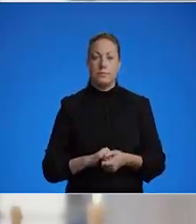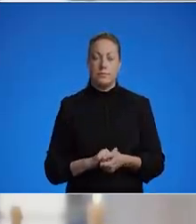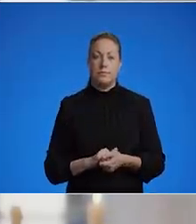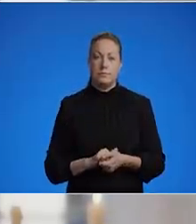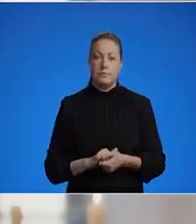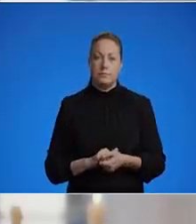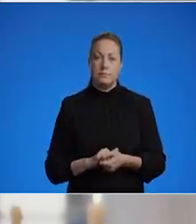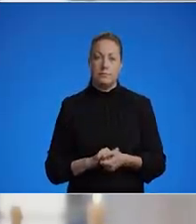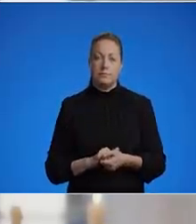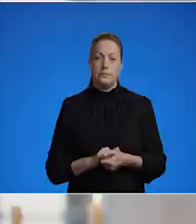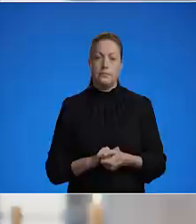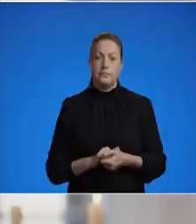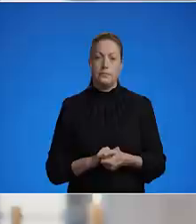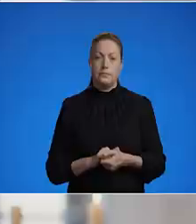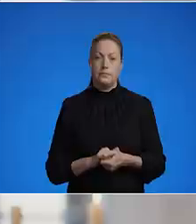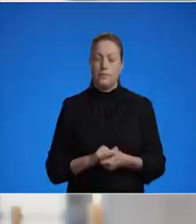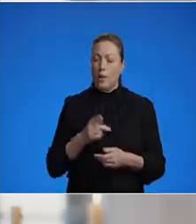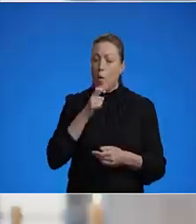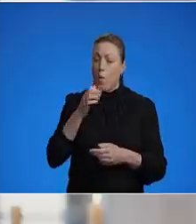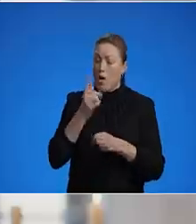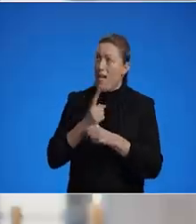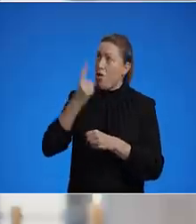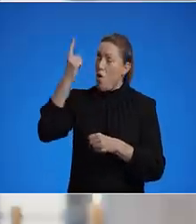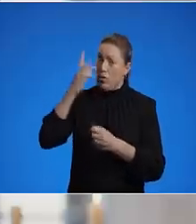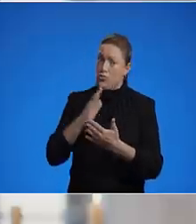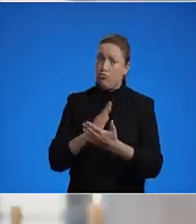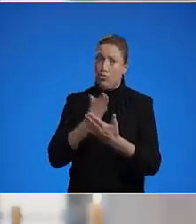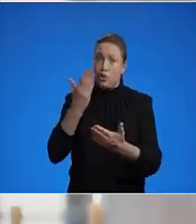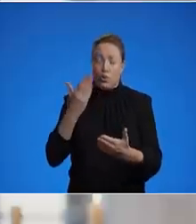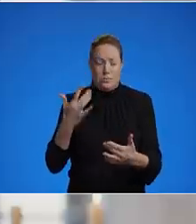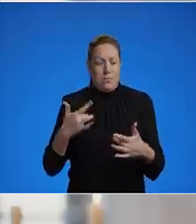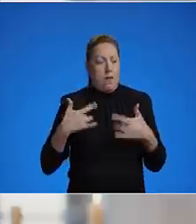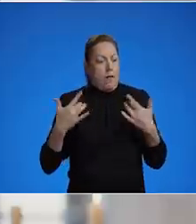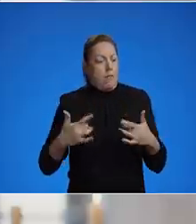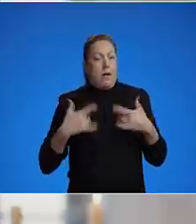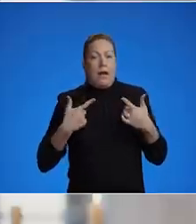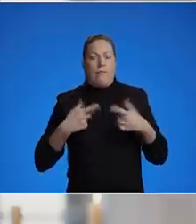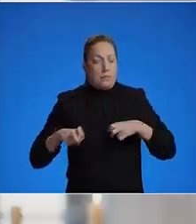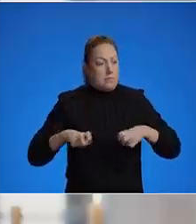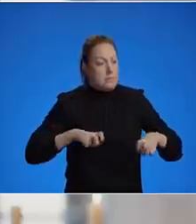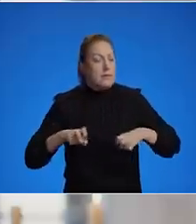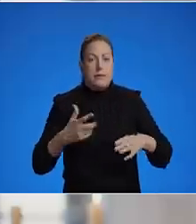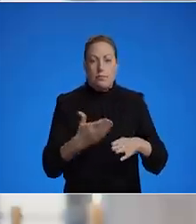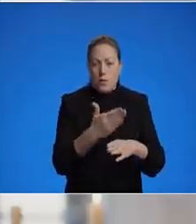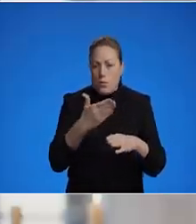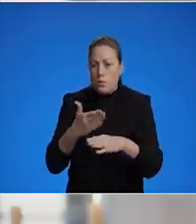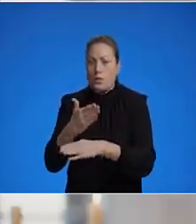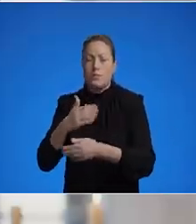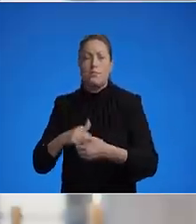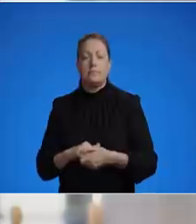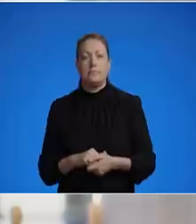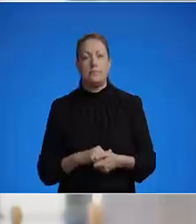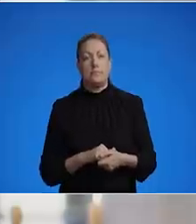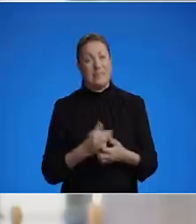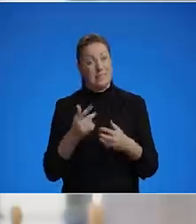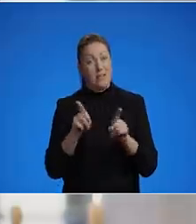The word of God is something alive and active. It cuts like any doubled-edged